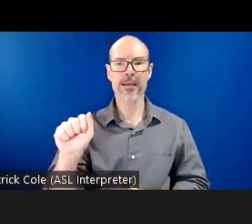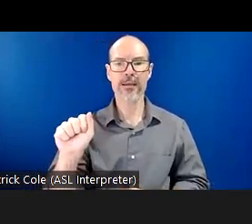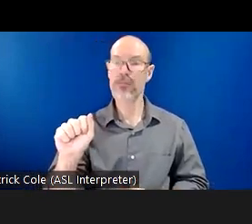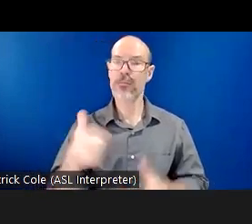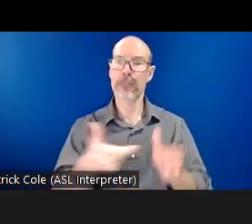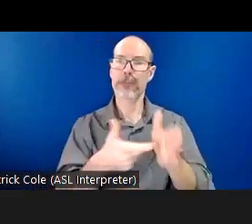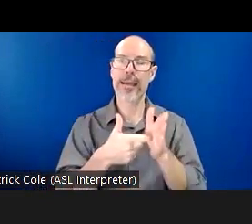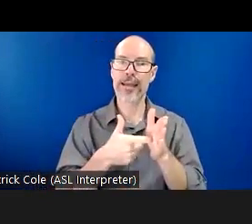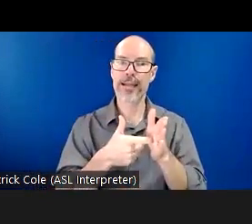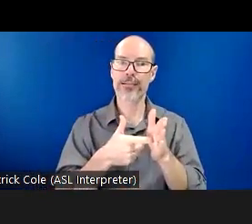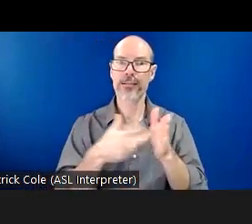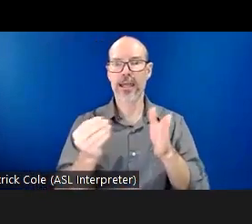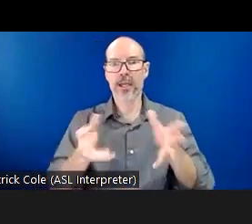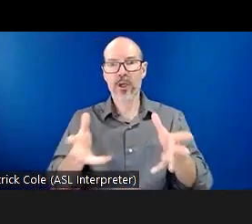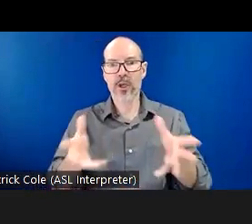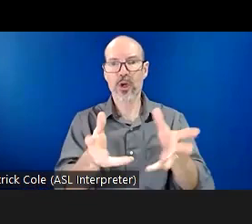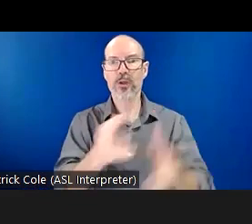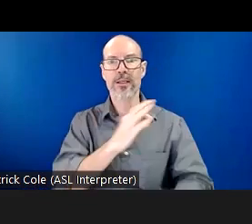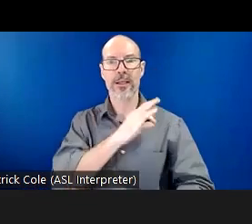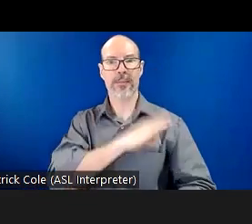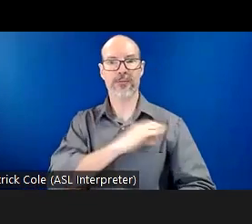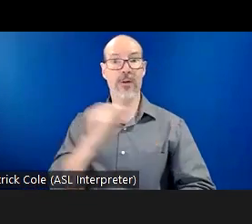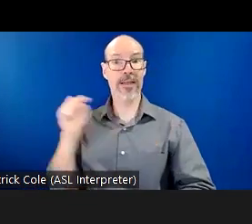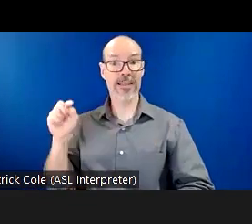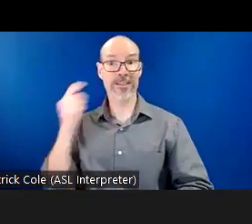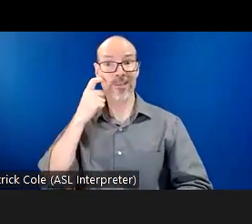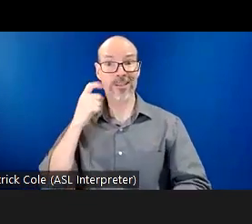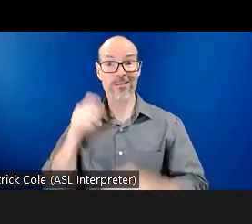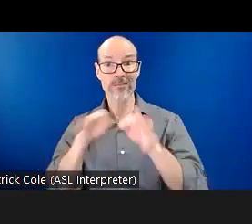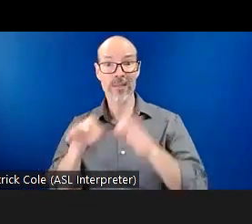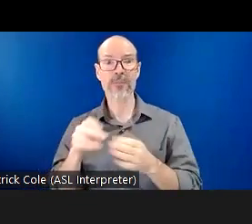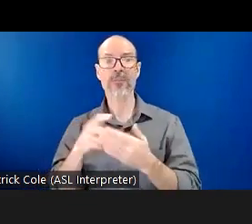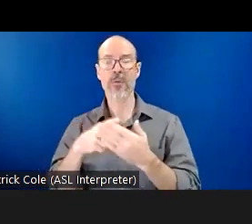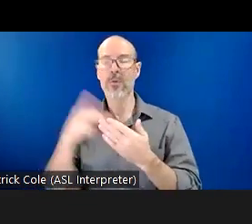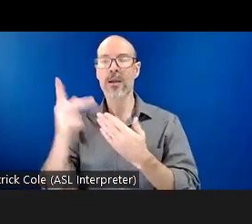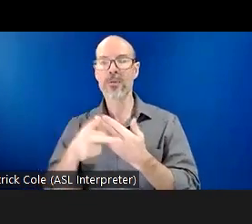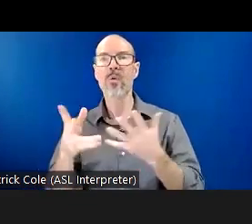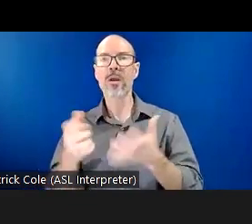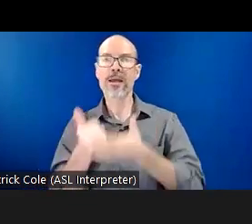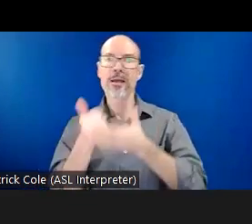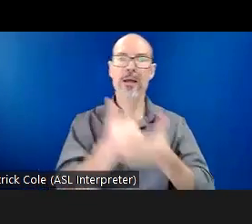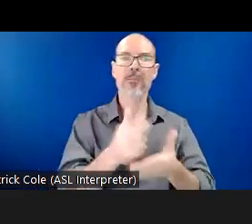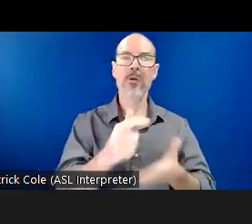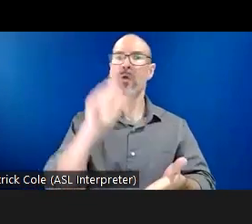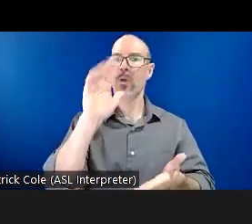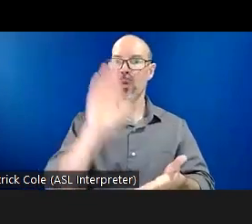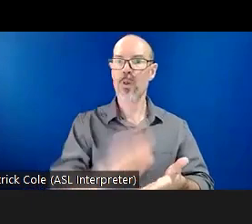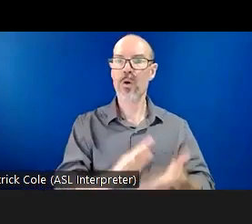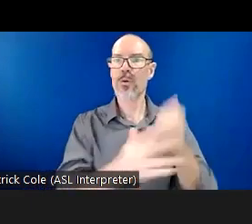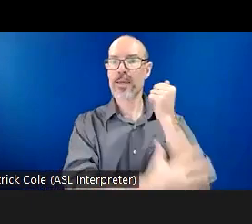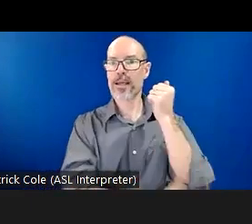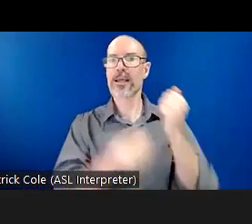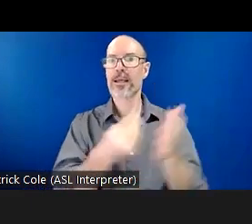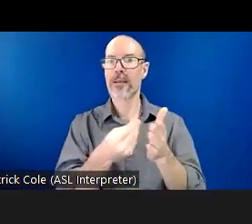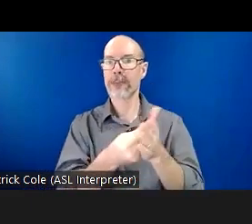mandates and encourages benefits for this program to flow first to low-income and disadvantaged communities, which is a federally defined